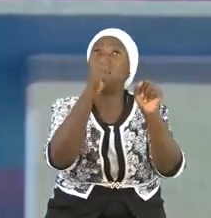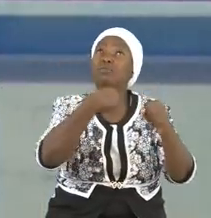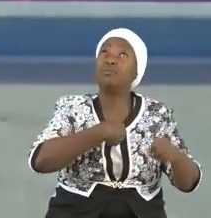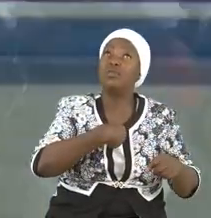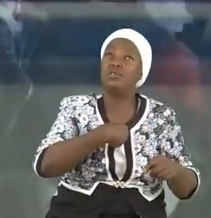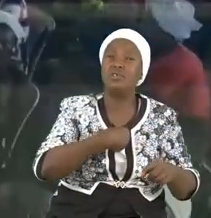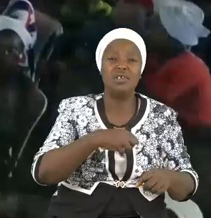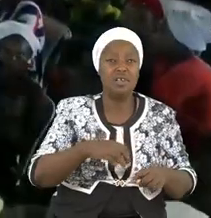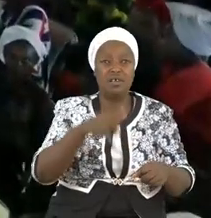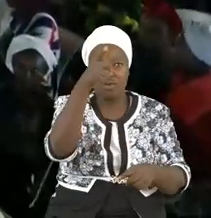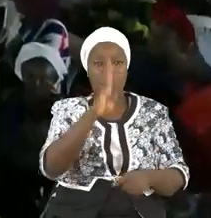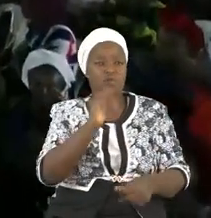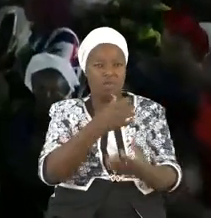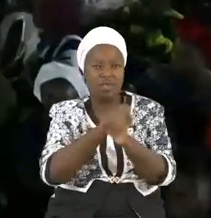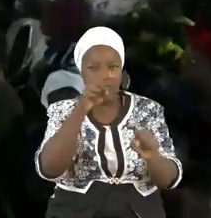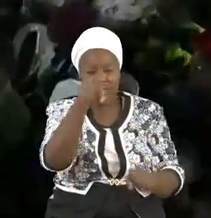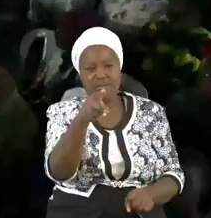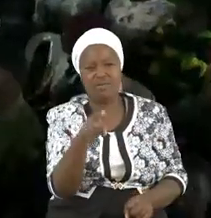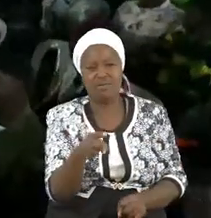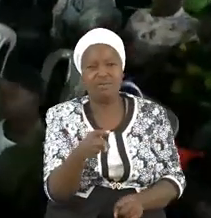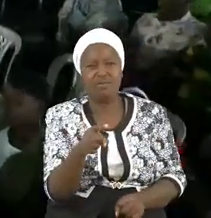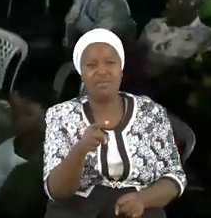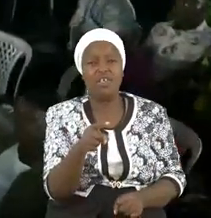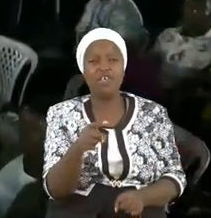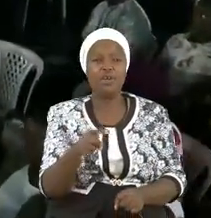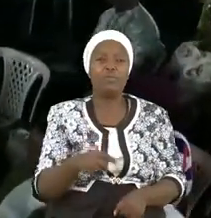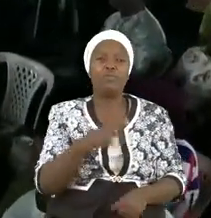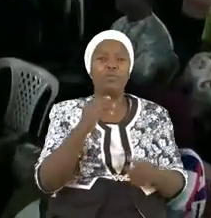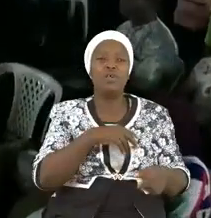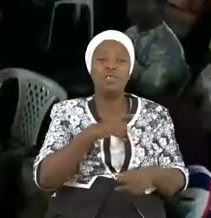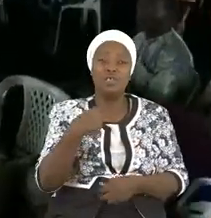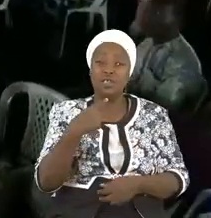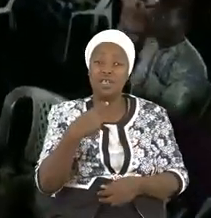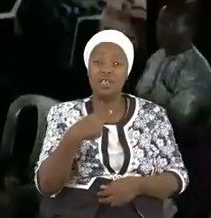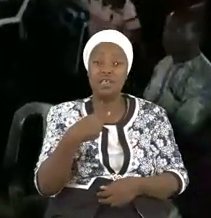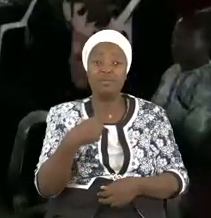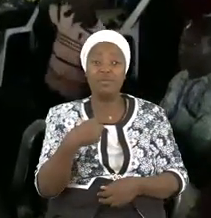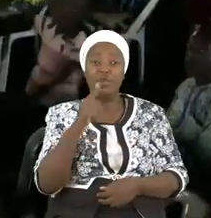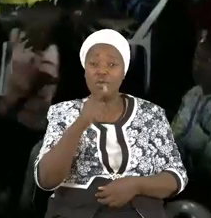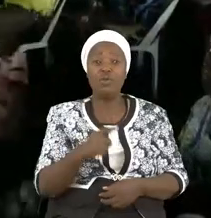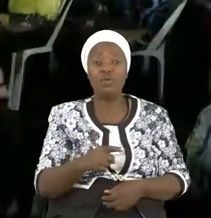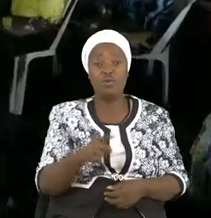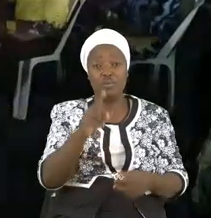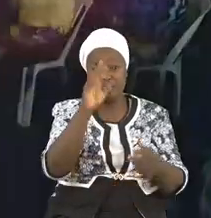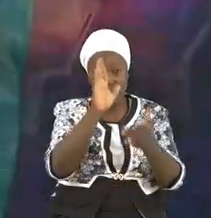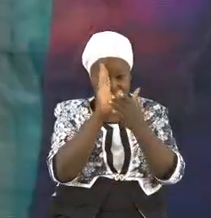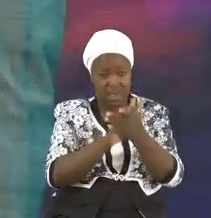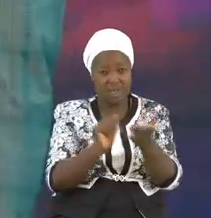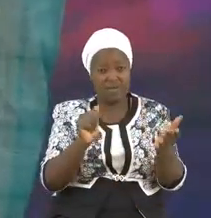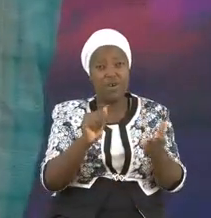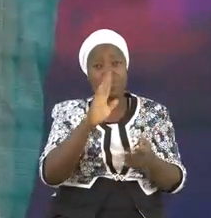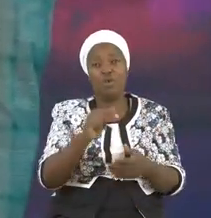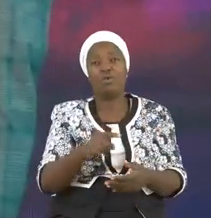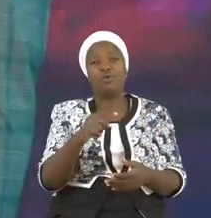you. Faith, you believe, you trust. You have confidence in him. He is the one that